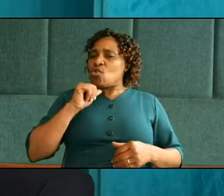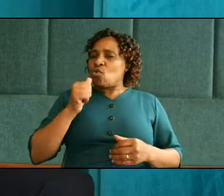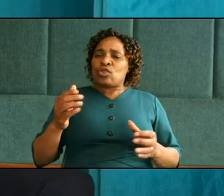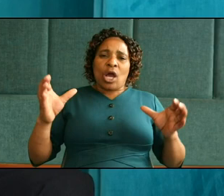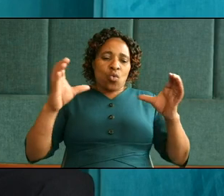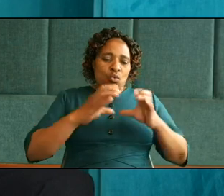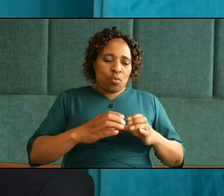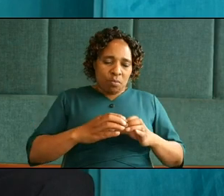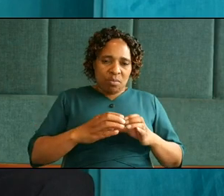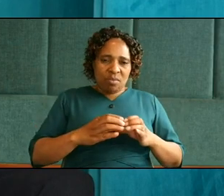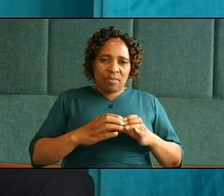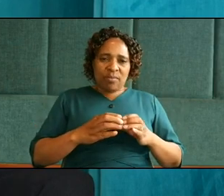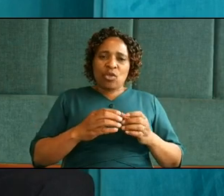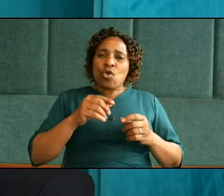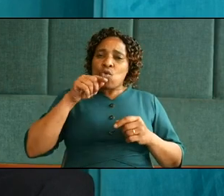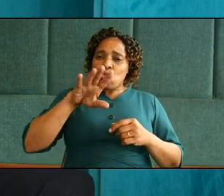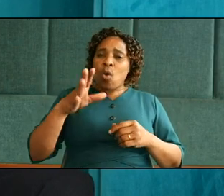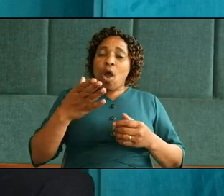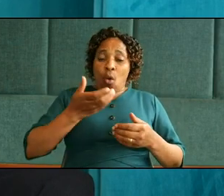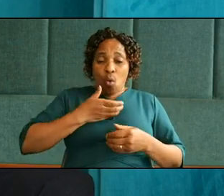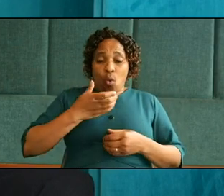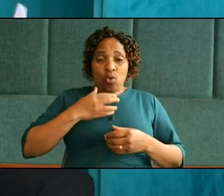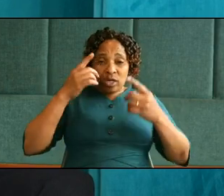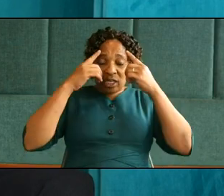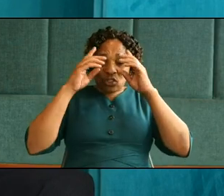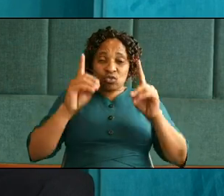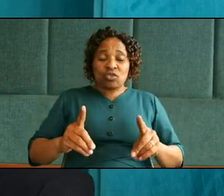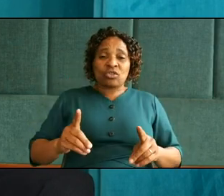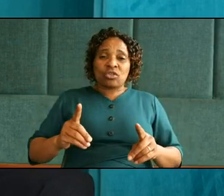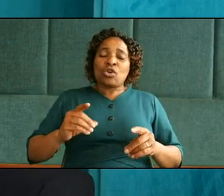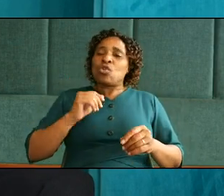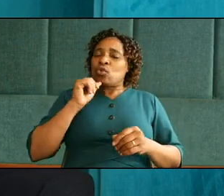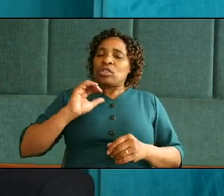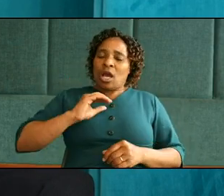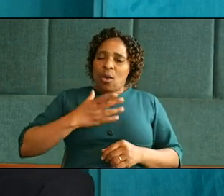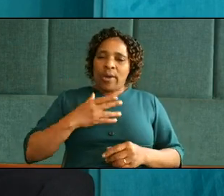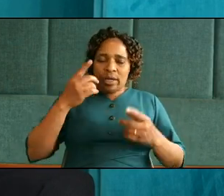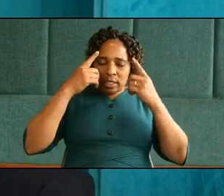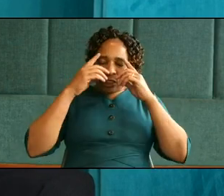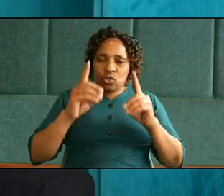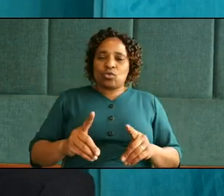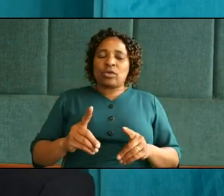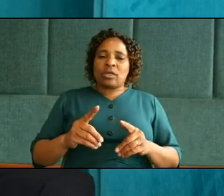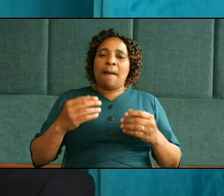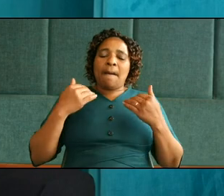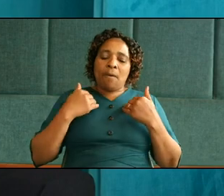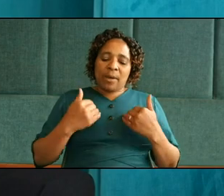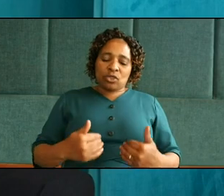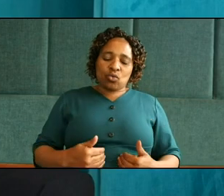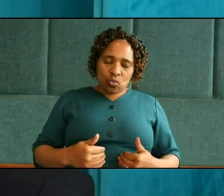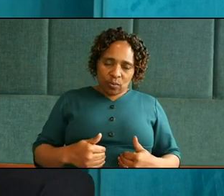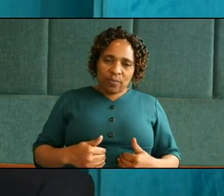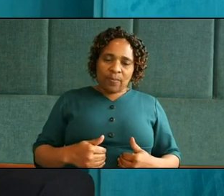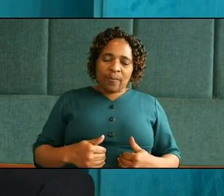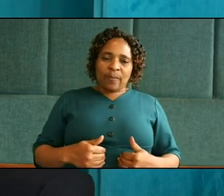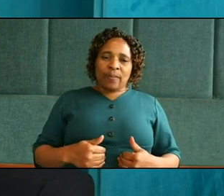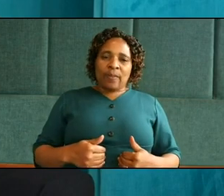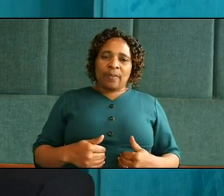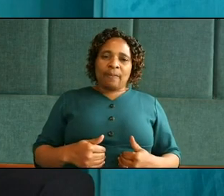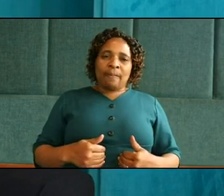decision. It's your own decision, not our decision. It's personal.